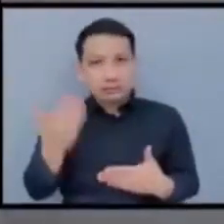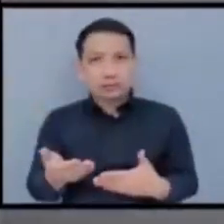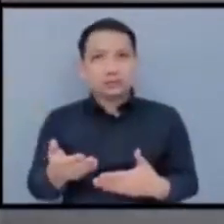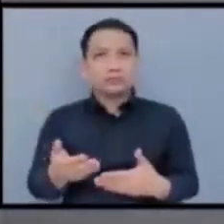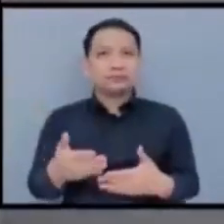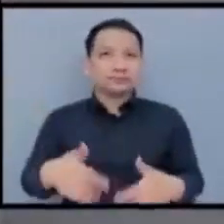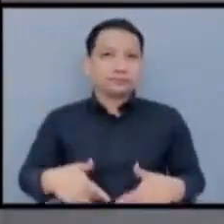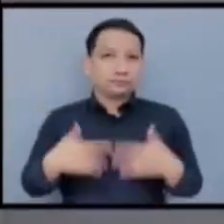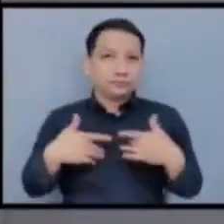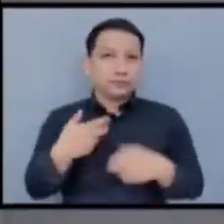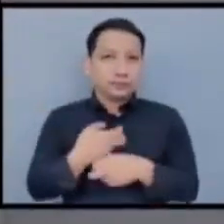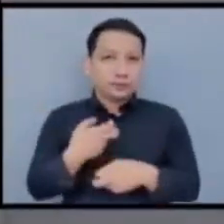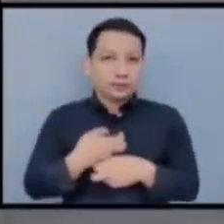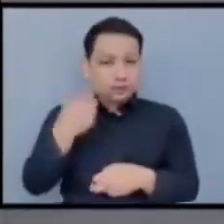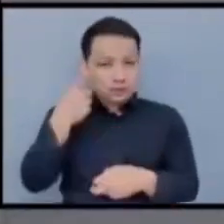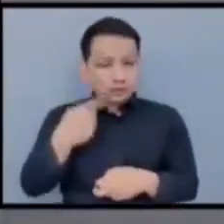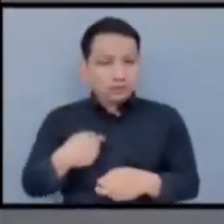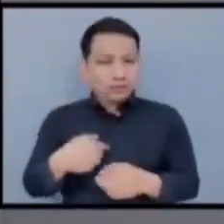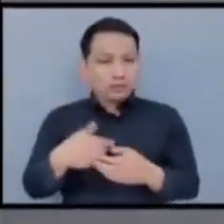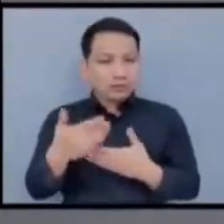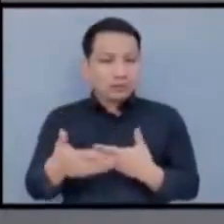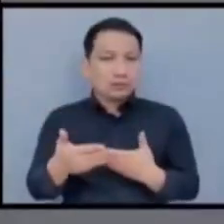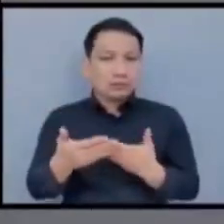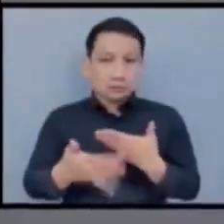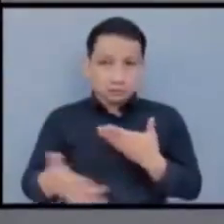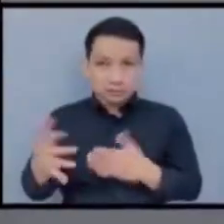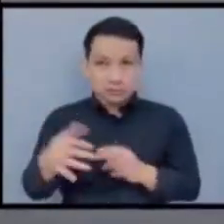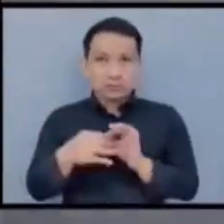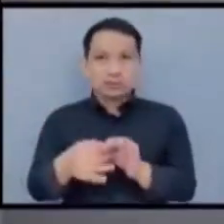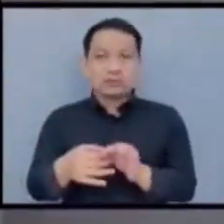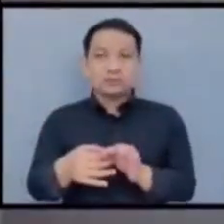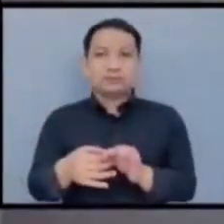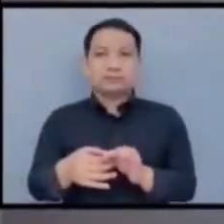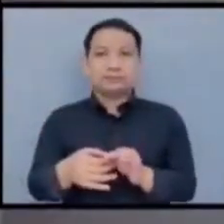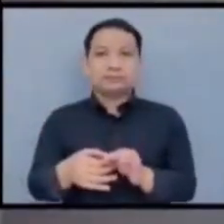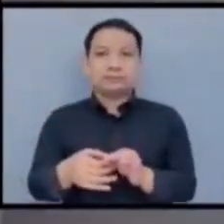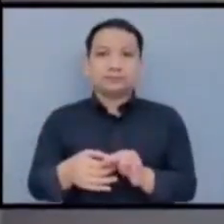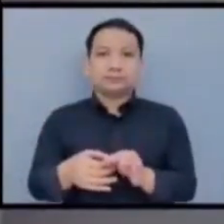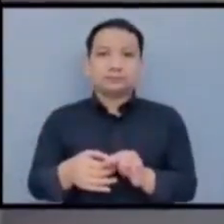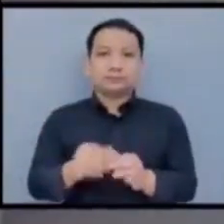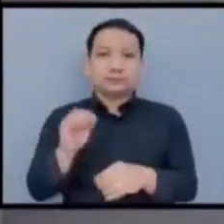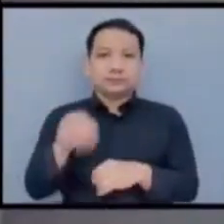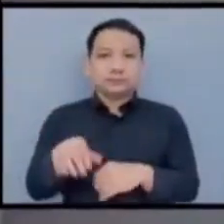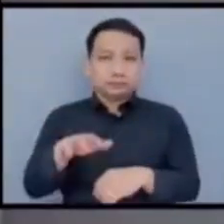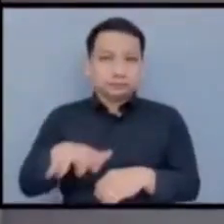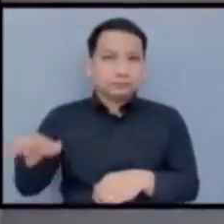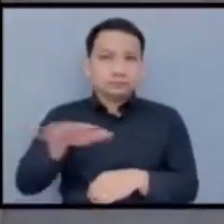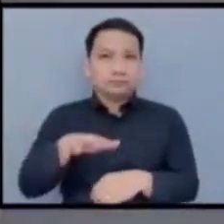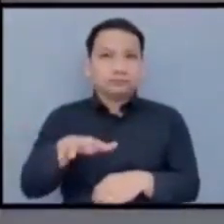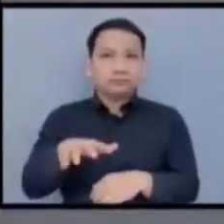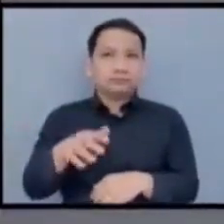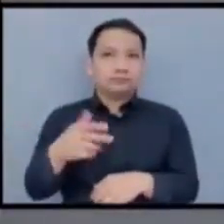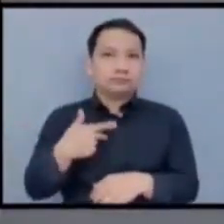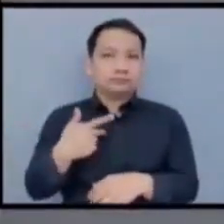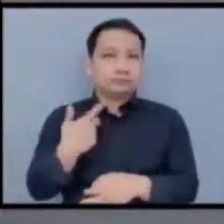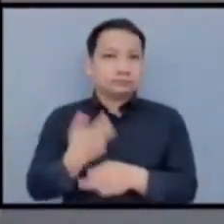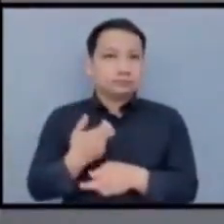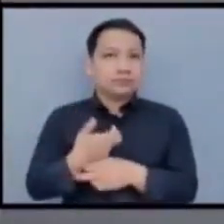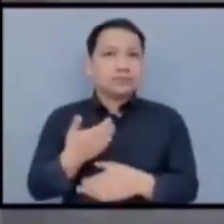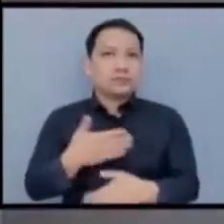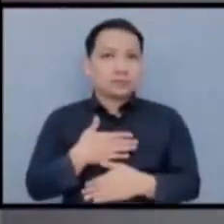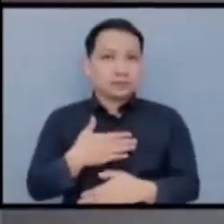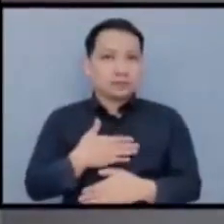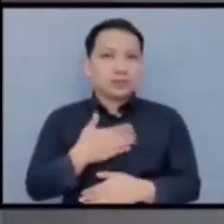hard for me after that. But after I overcame all those hardships, I was happy because it made me a